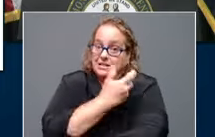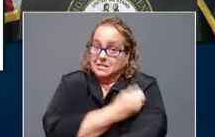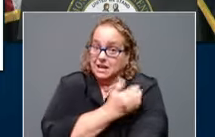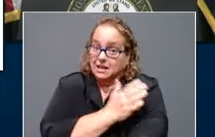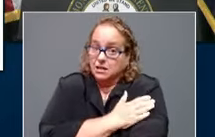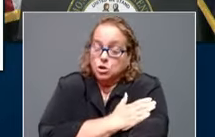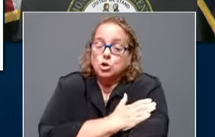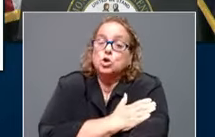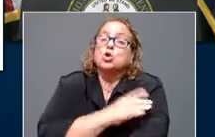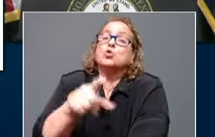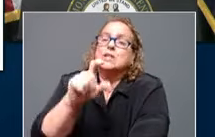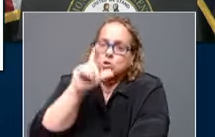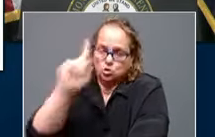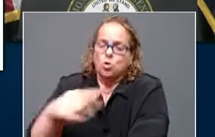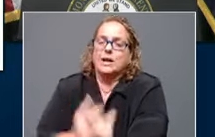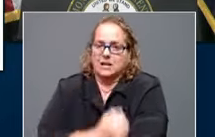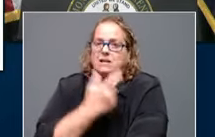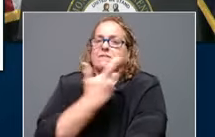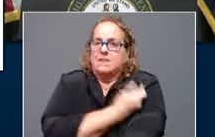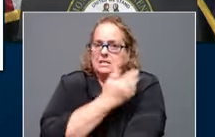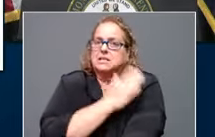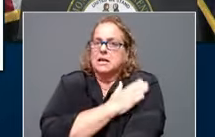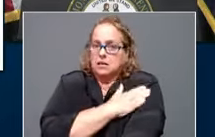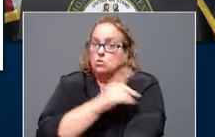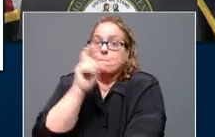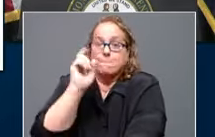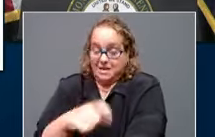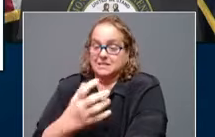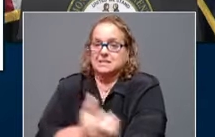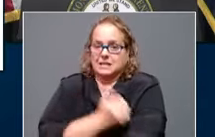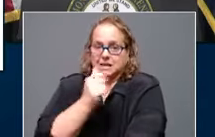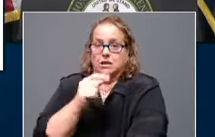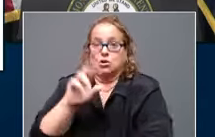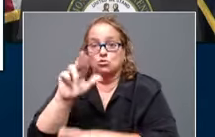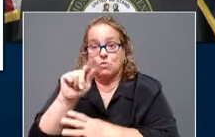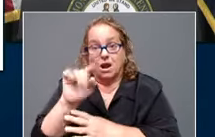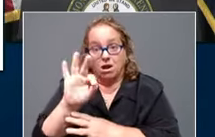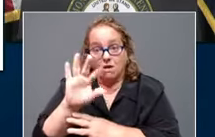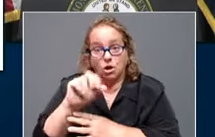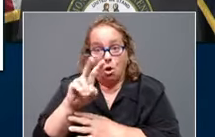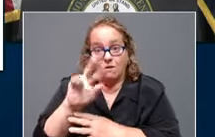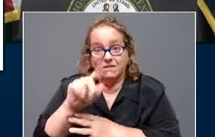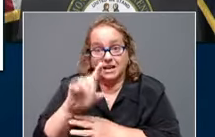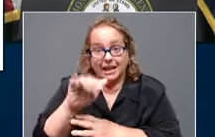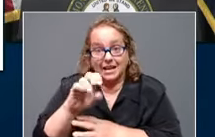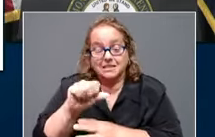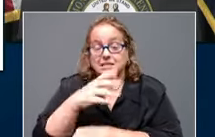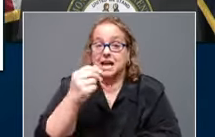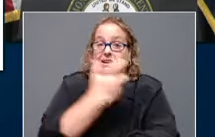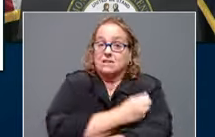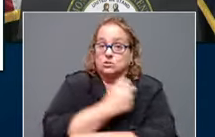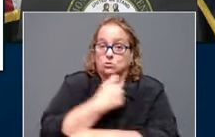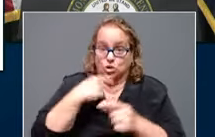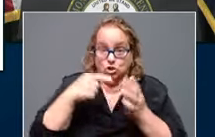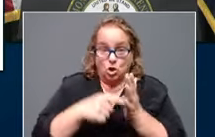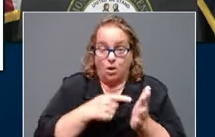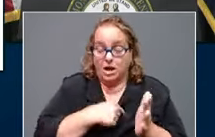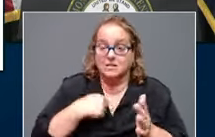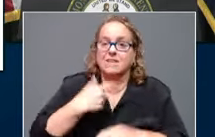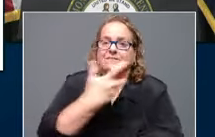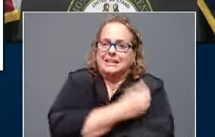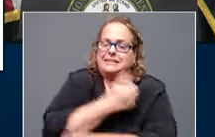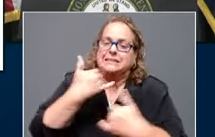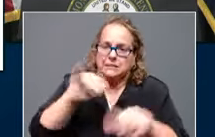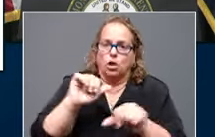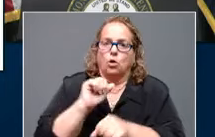vaccine compared to what we face is as much today as when we were first vaccinating people. And your risk, your danger